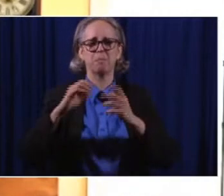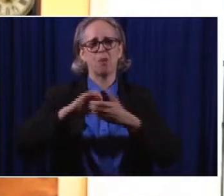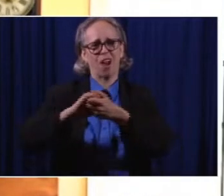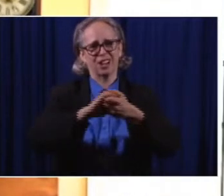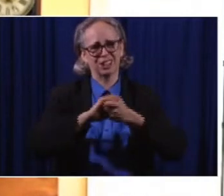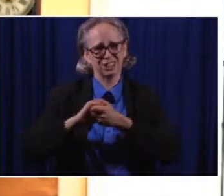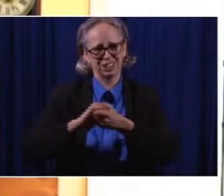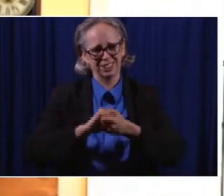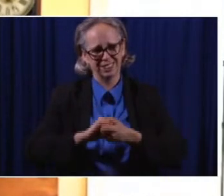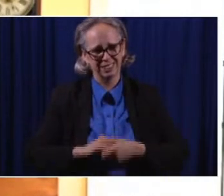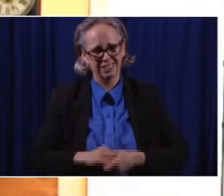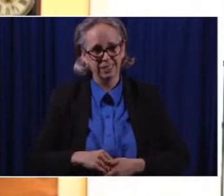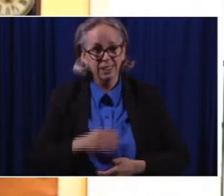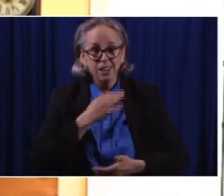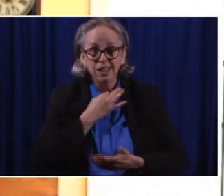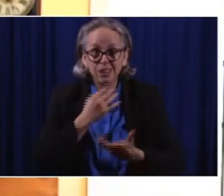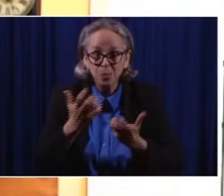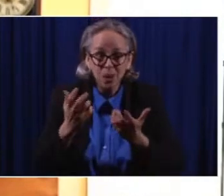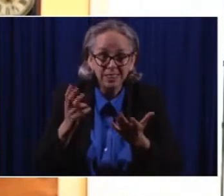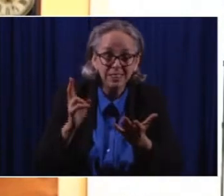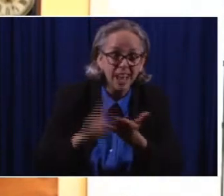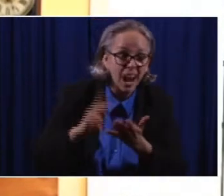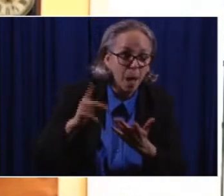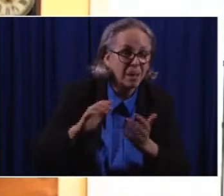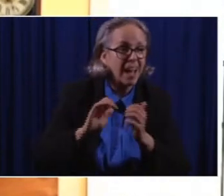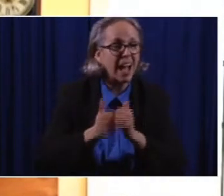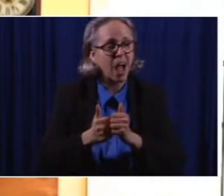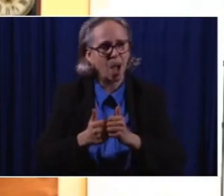up, please visit